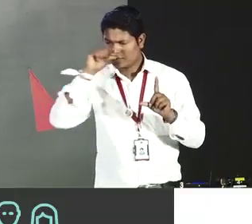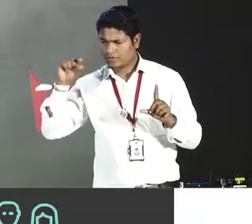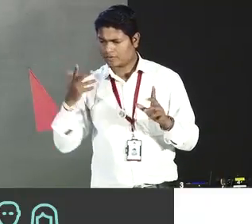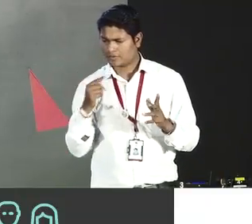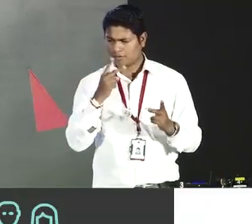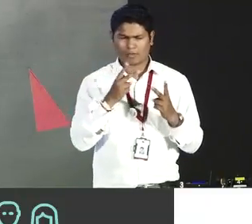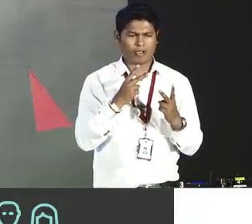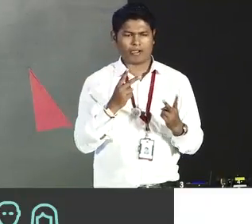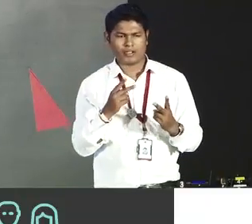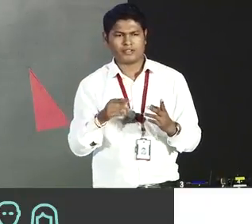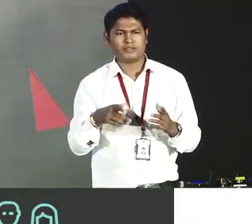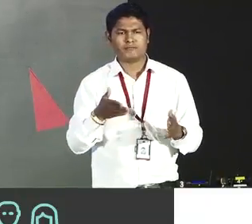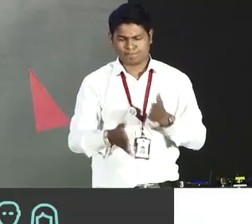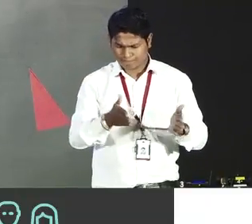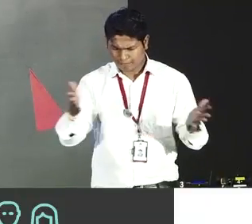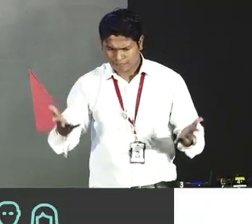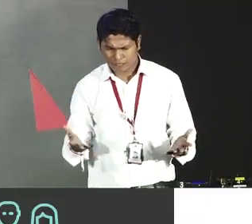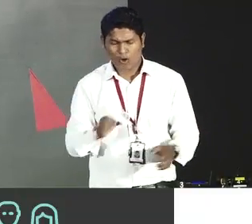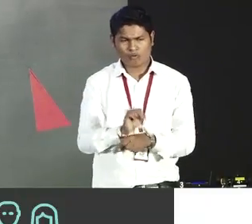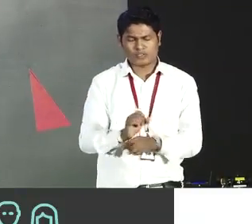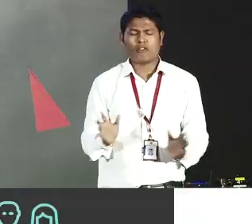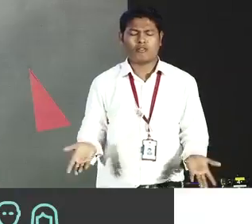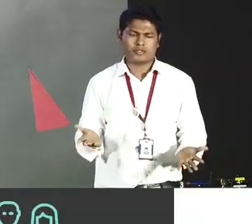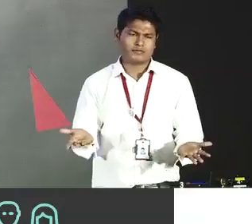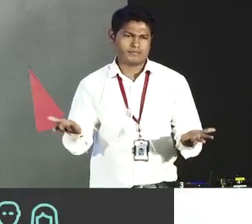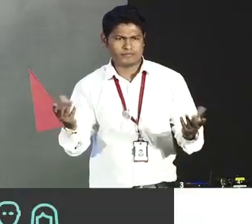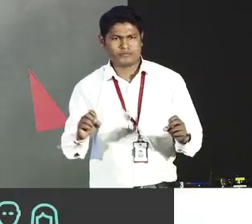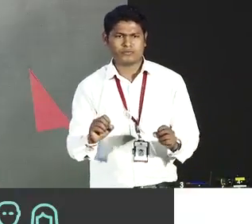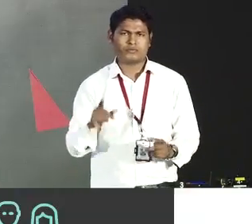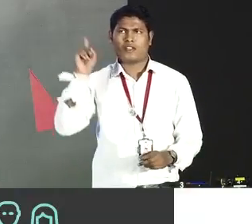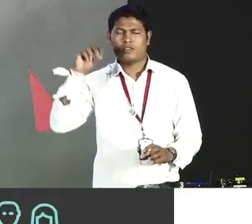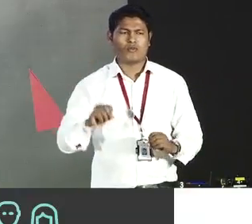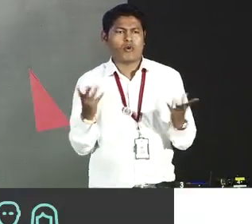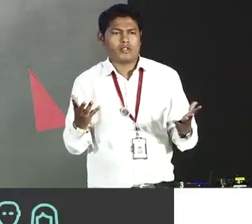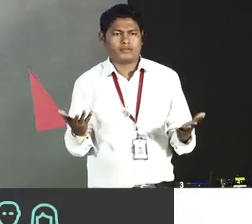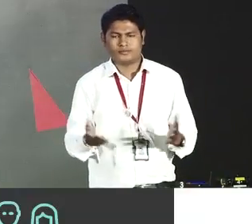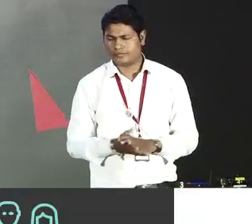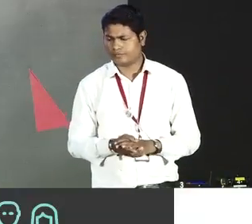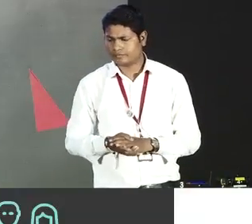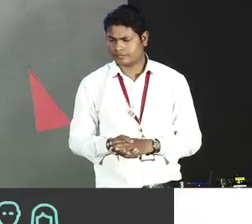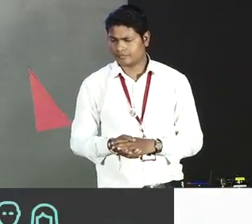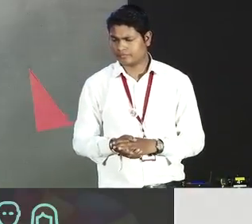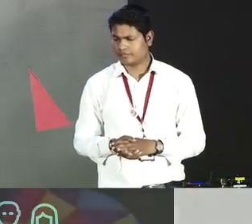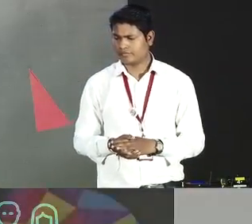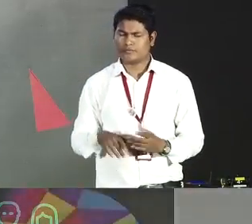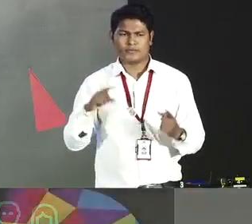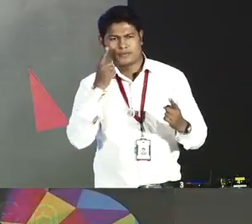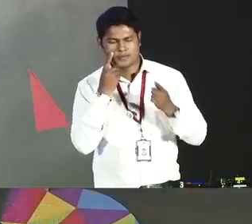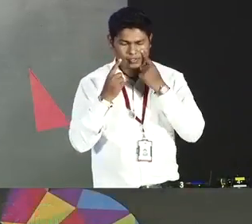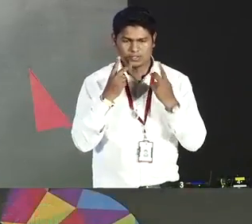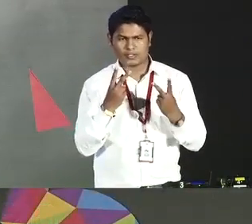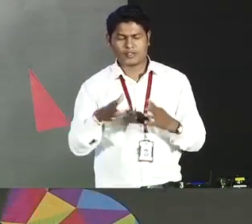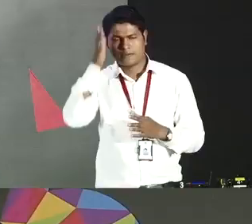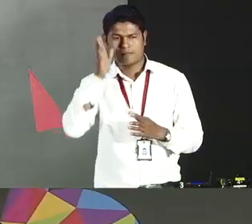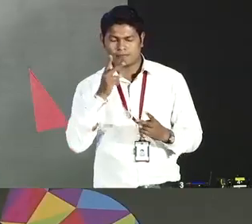but things that parents can start helping and working on, like speech delay, things that are simple and often easily resolved if the parent just